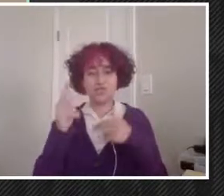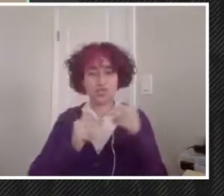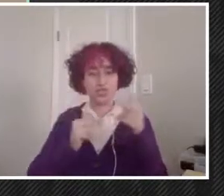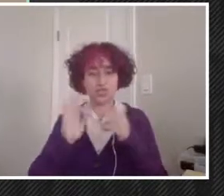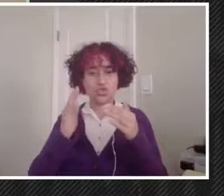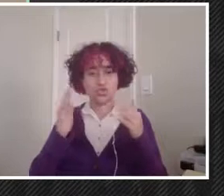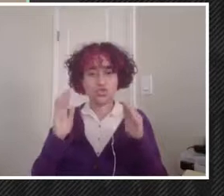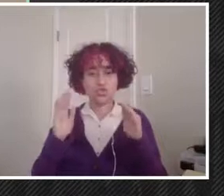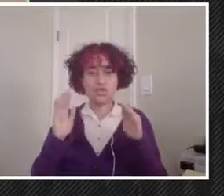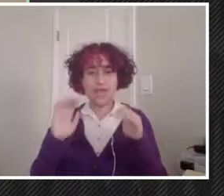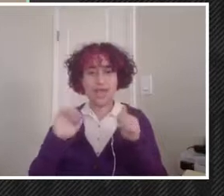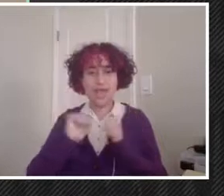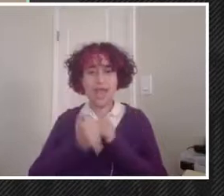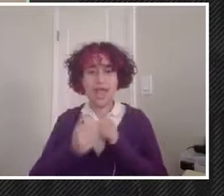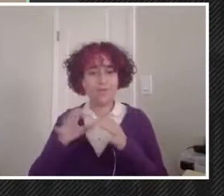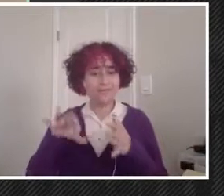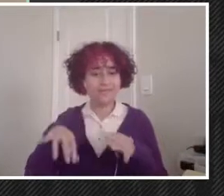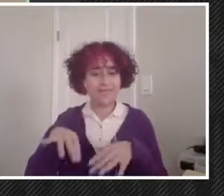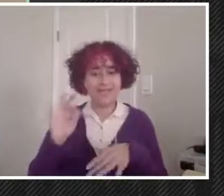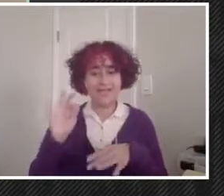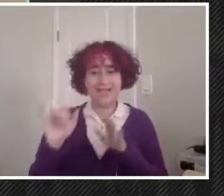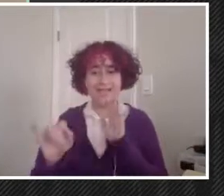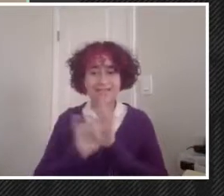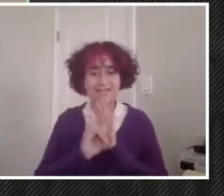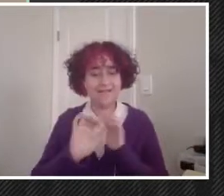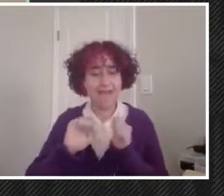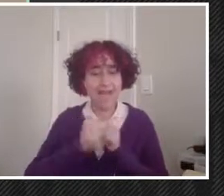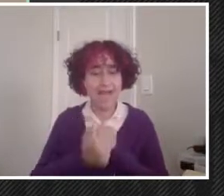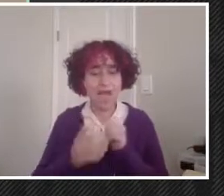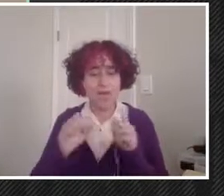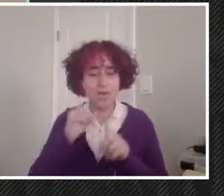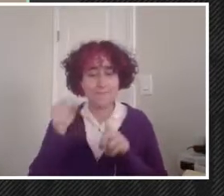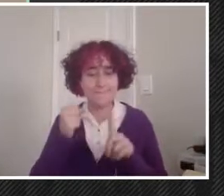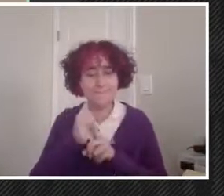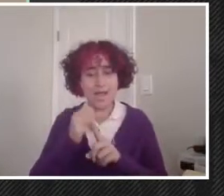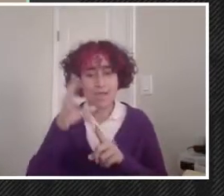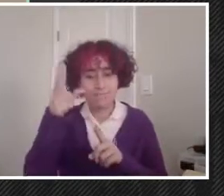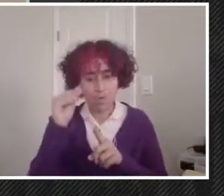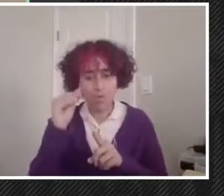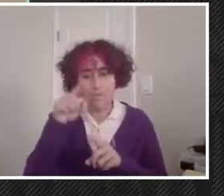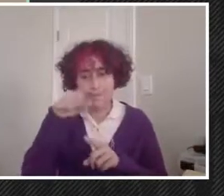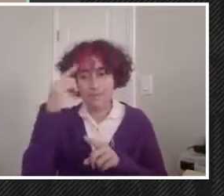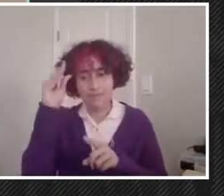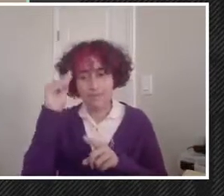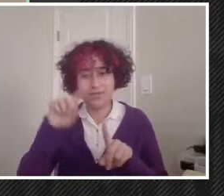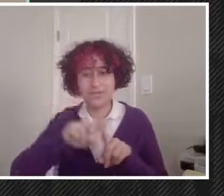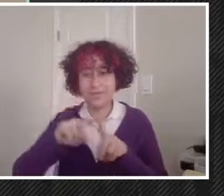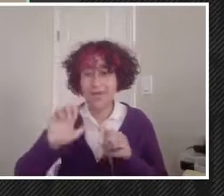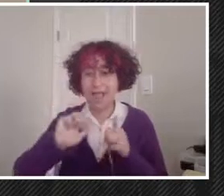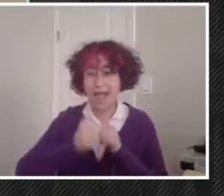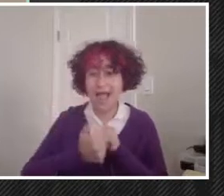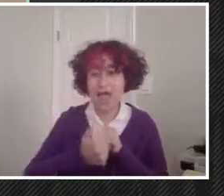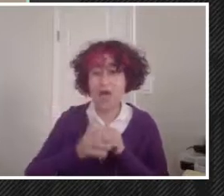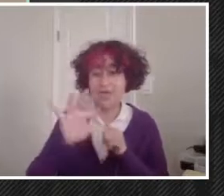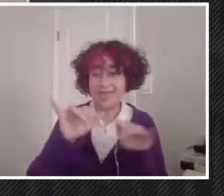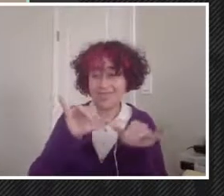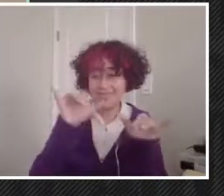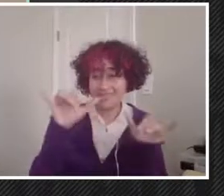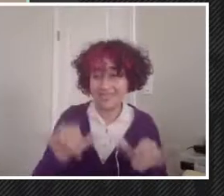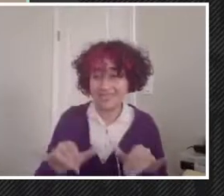and identify the way that they affect them. But we have to also think about how those things structurally impact all of Black